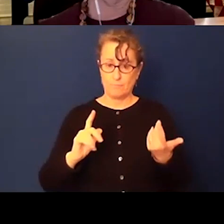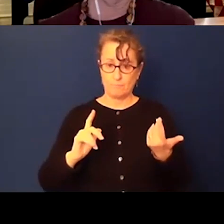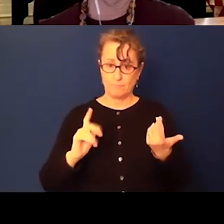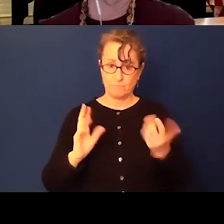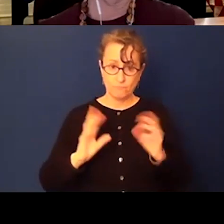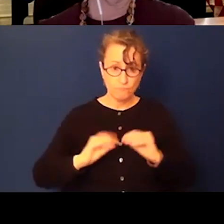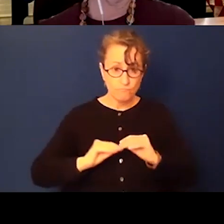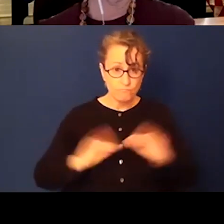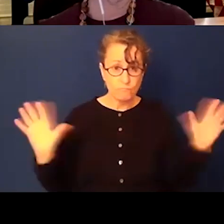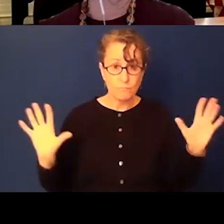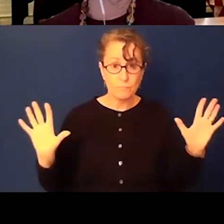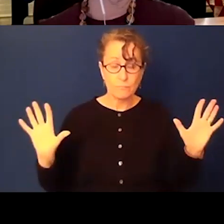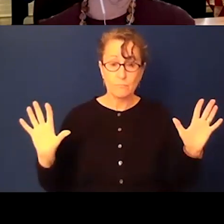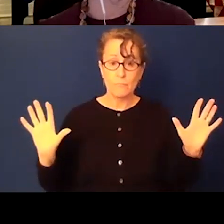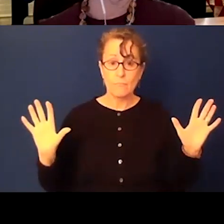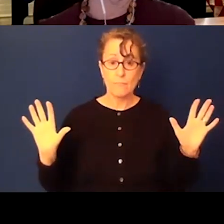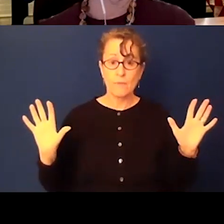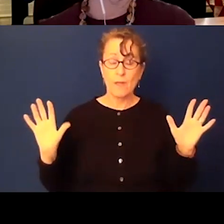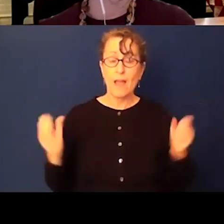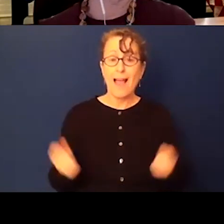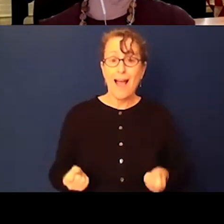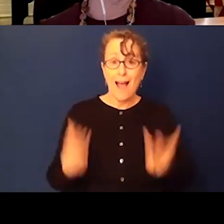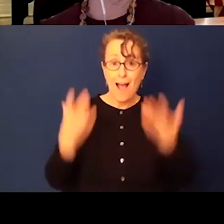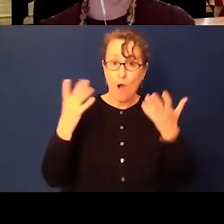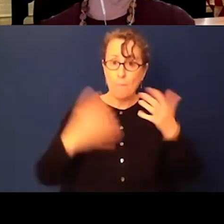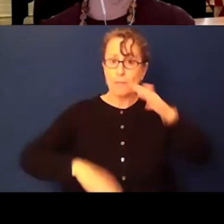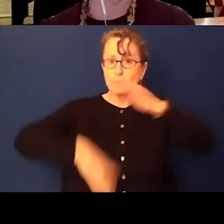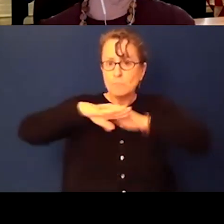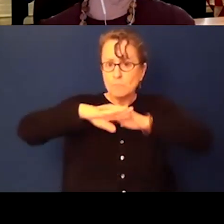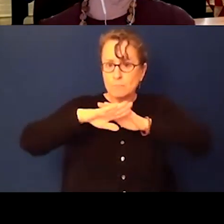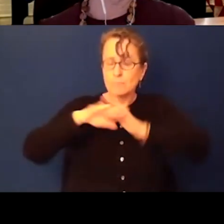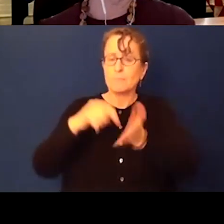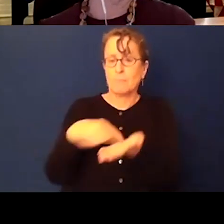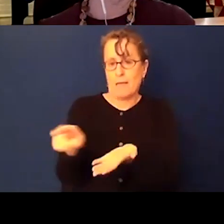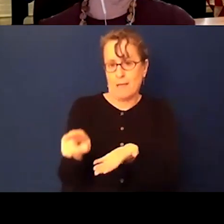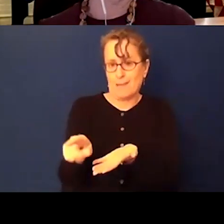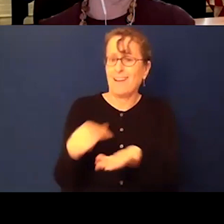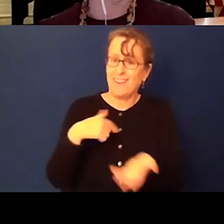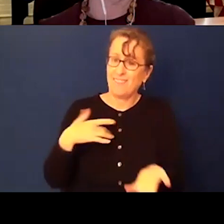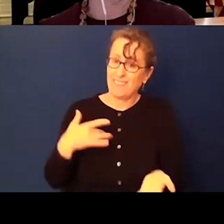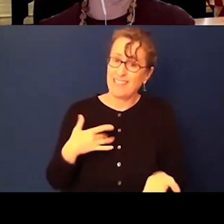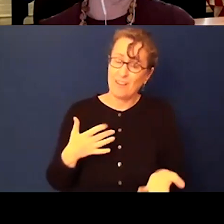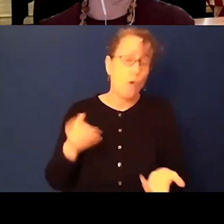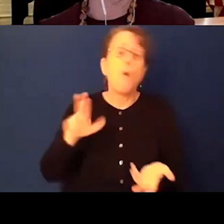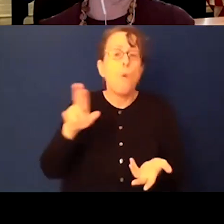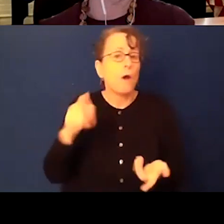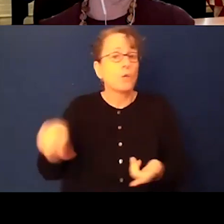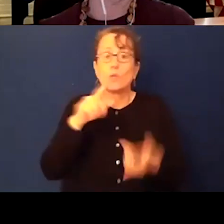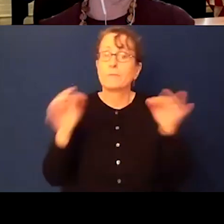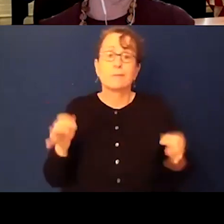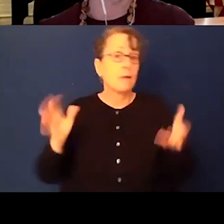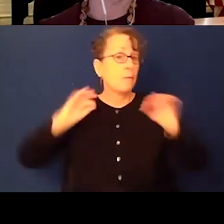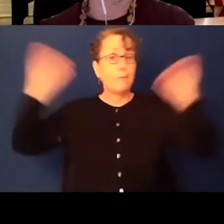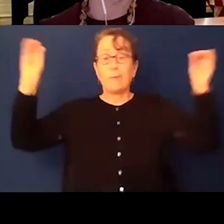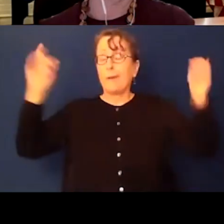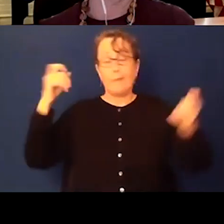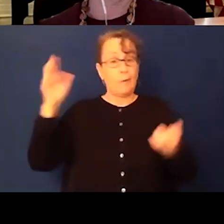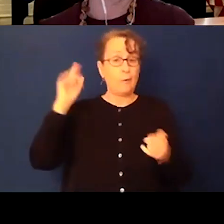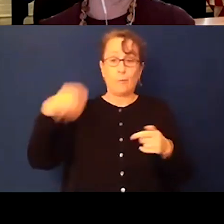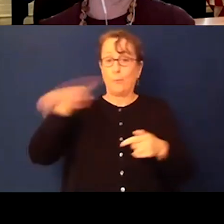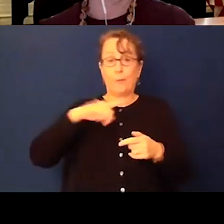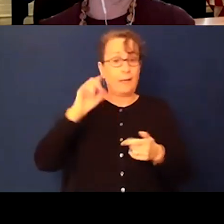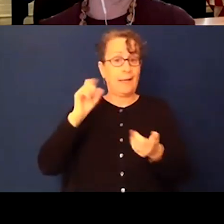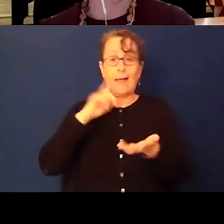sort of the extent of this benefit that's being provided. And that is that the motion at